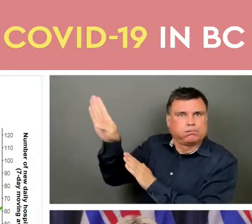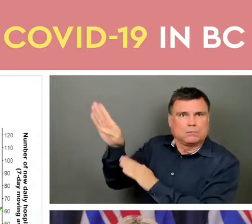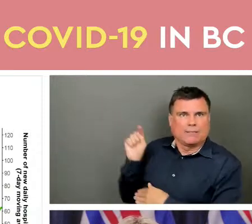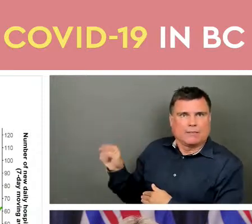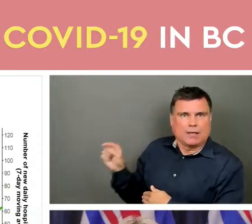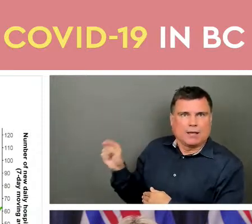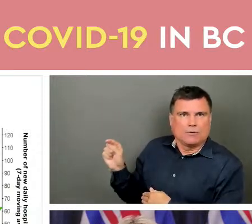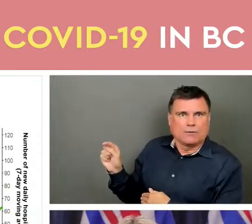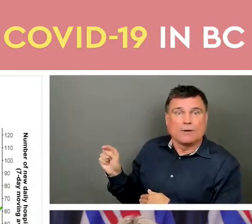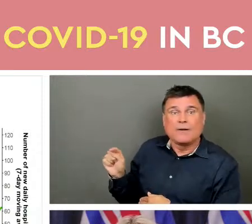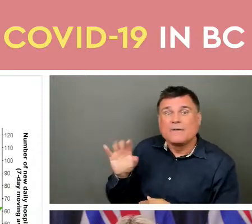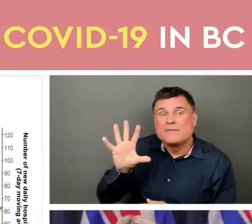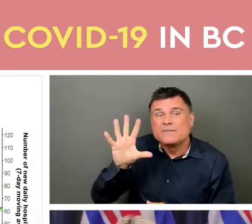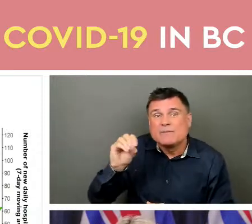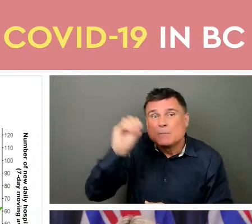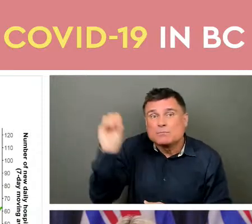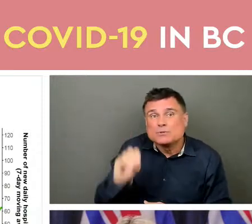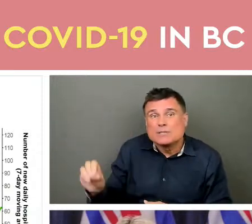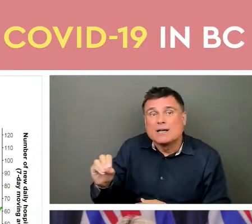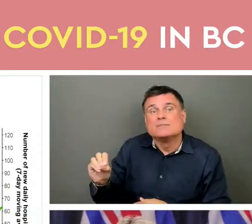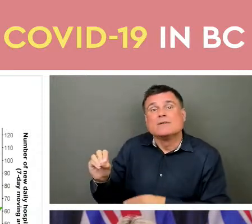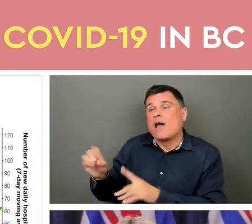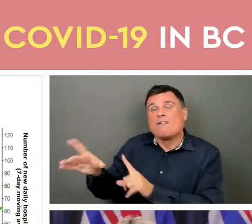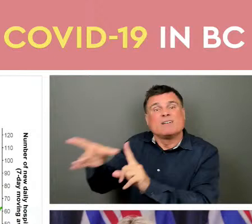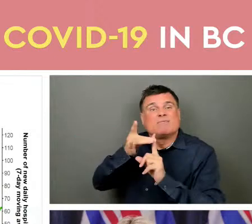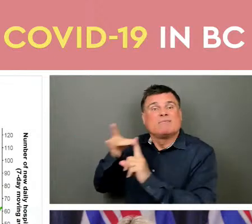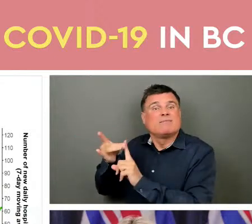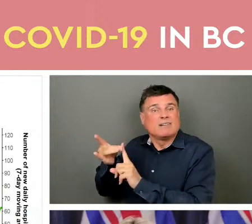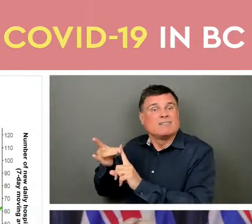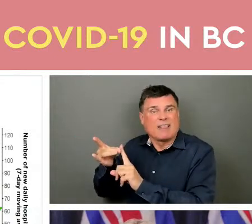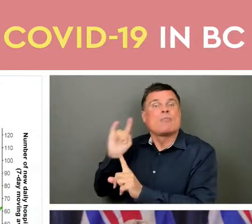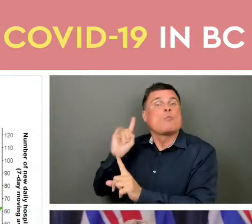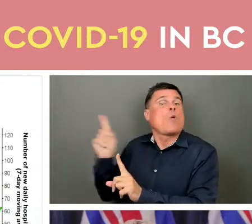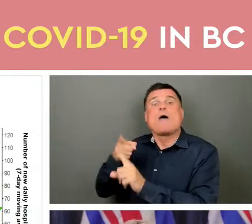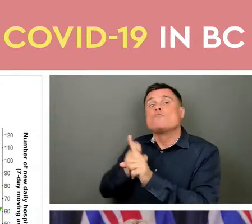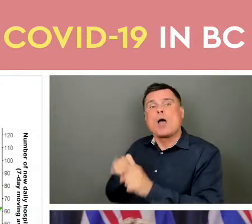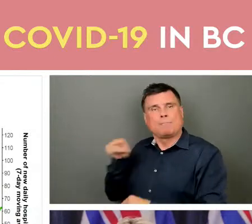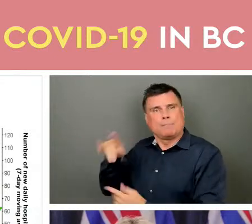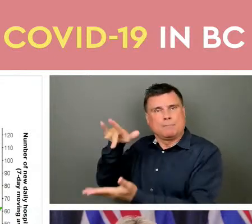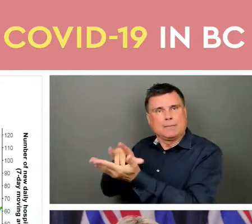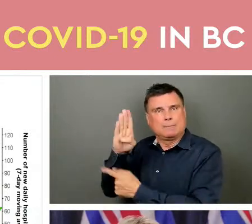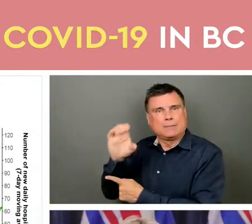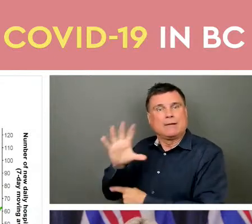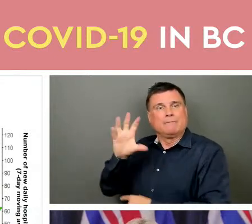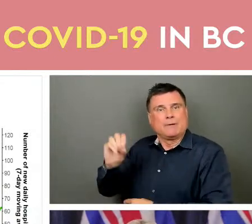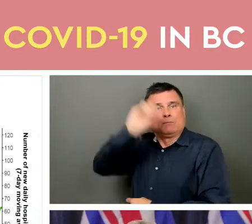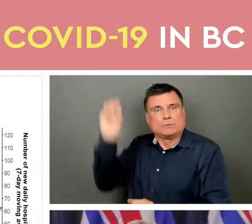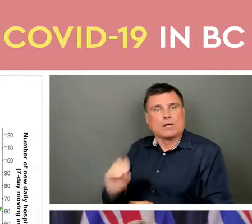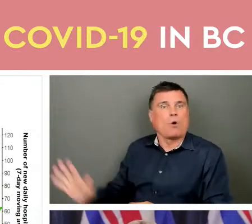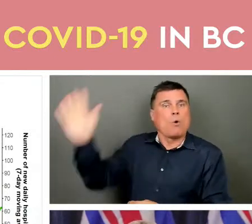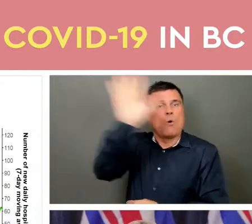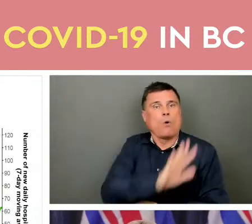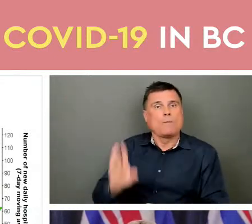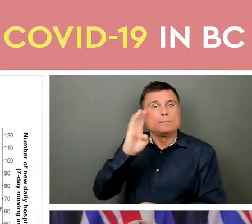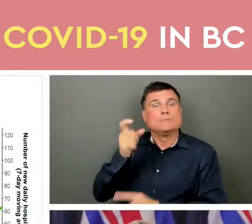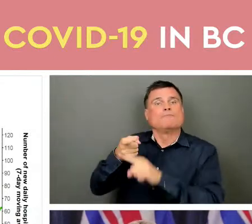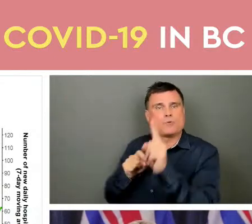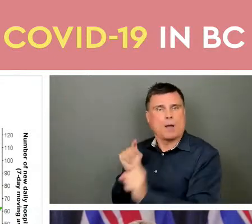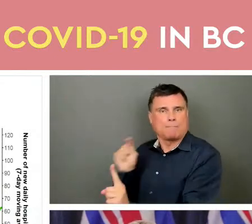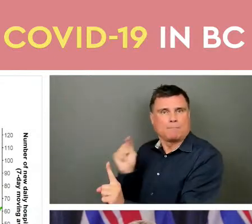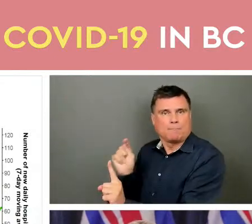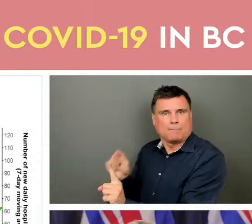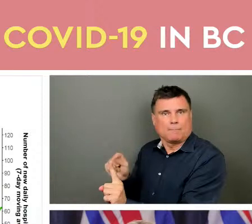about 50% of the cases that we've seen in the last month are in that health area, representing, as I said, 15%